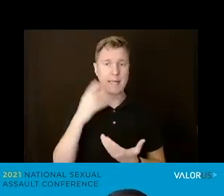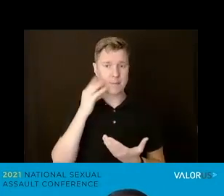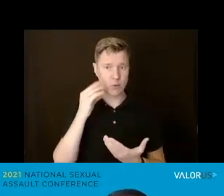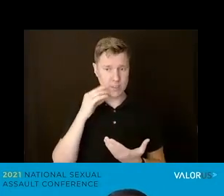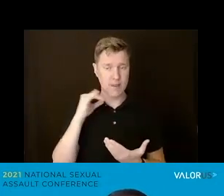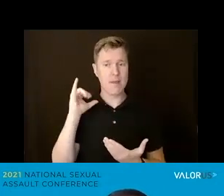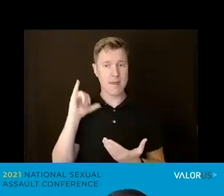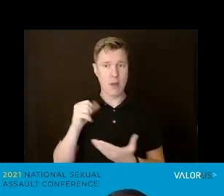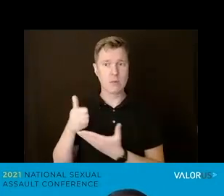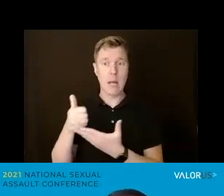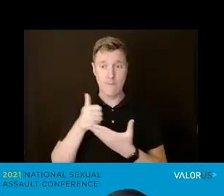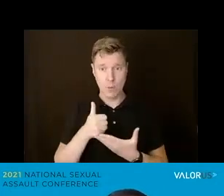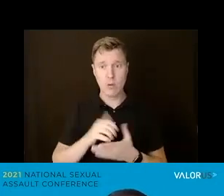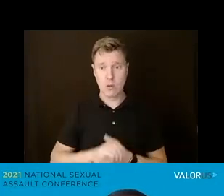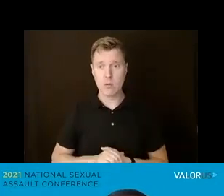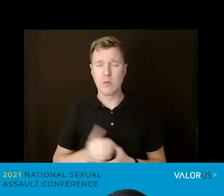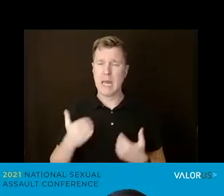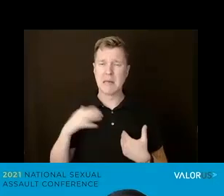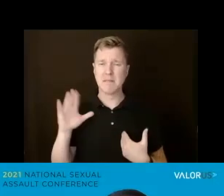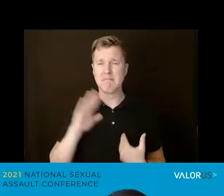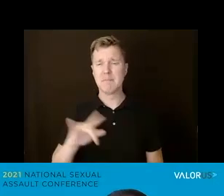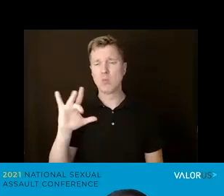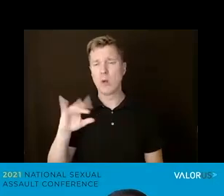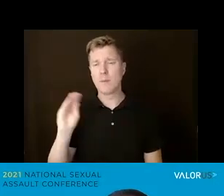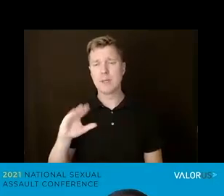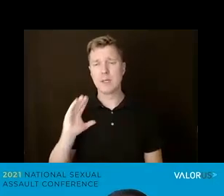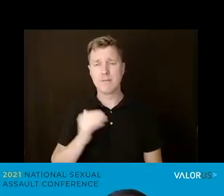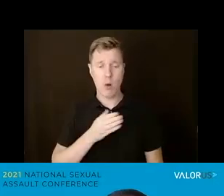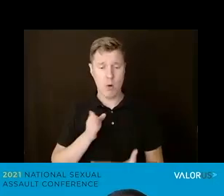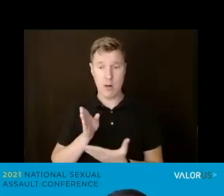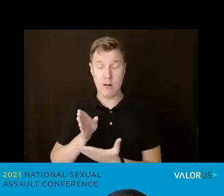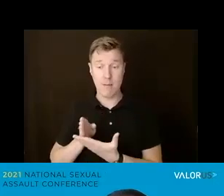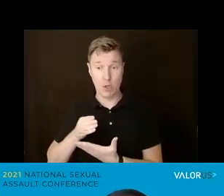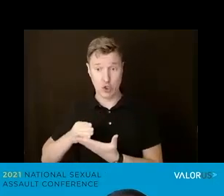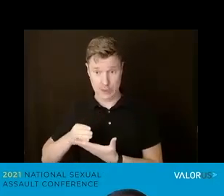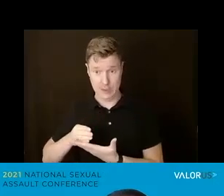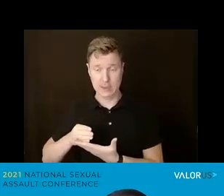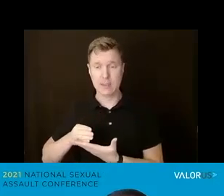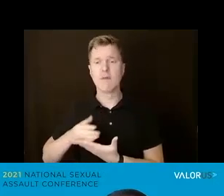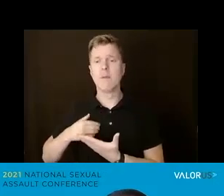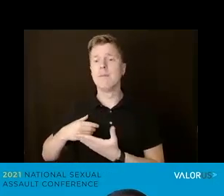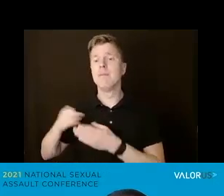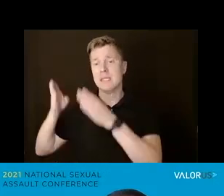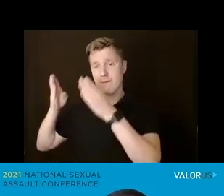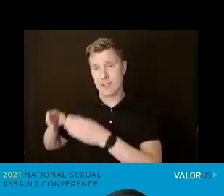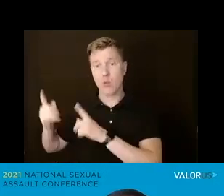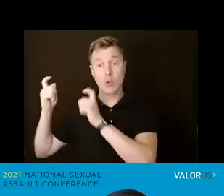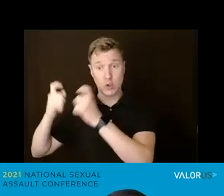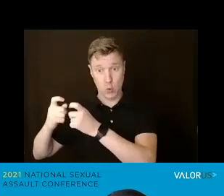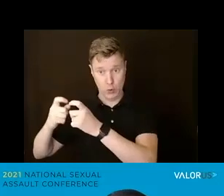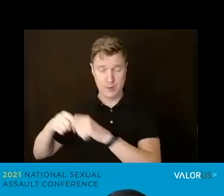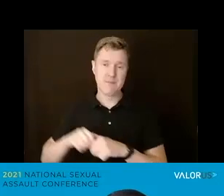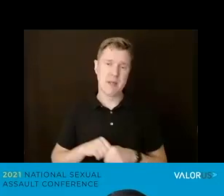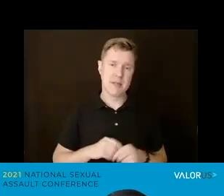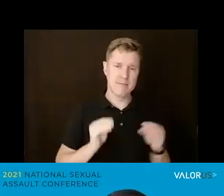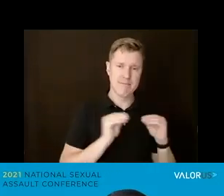had about 25% of our budget then from individual donors, and then more